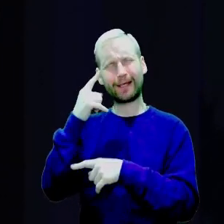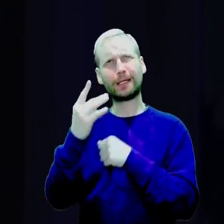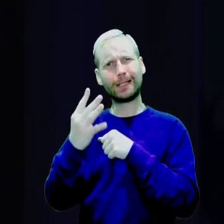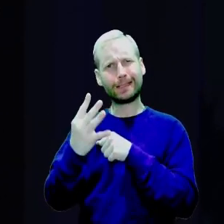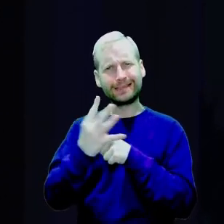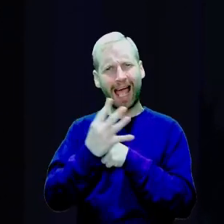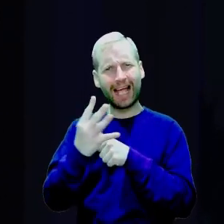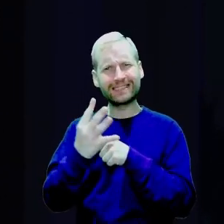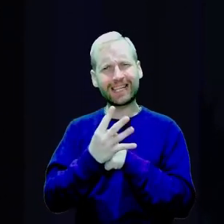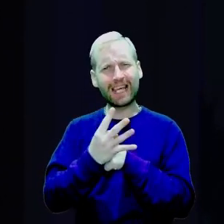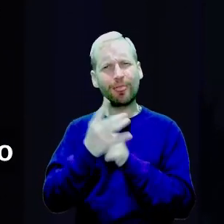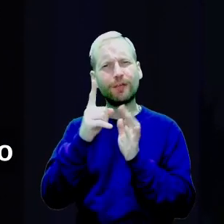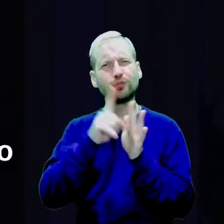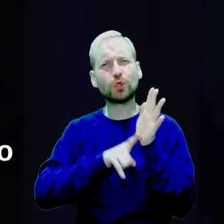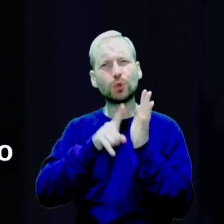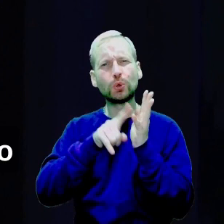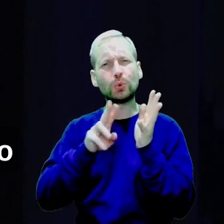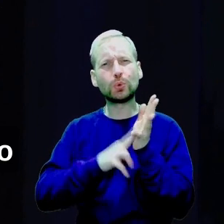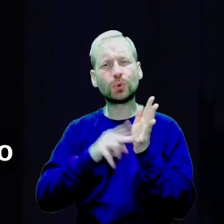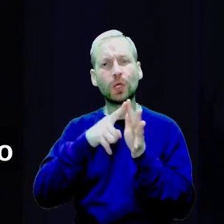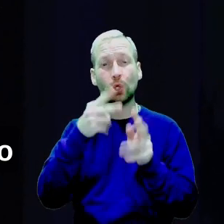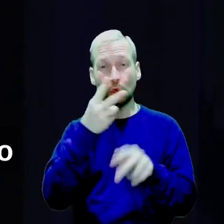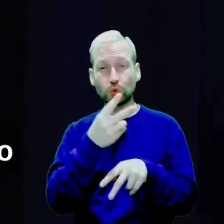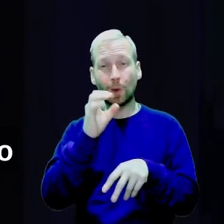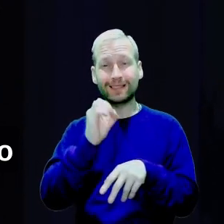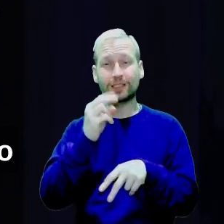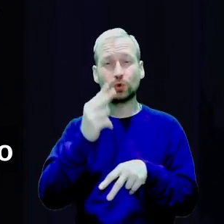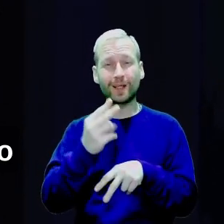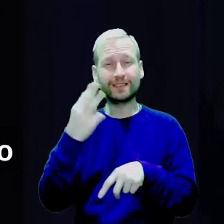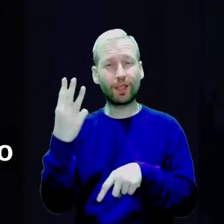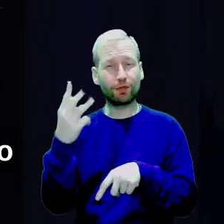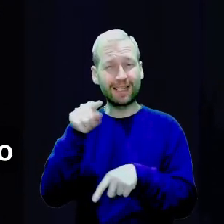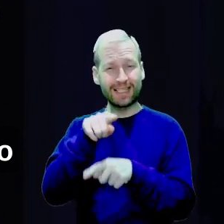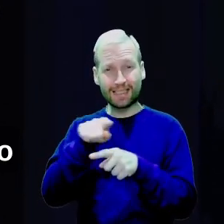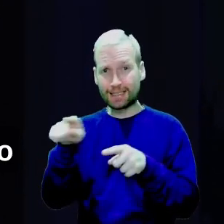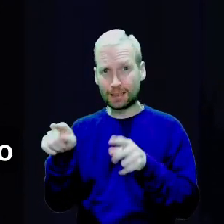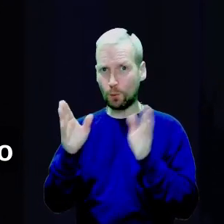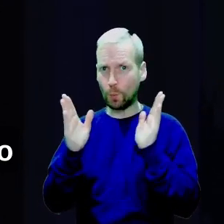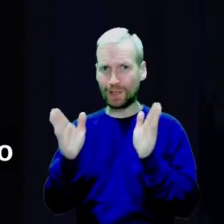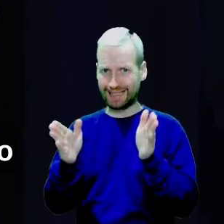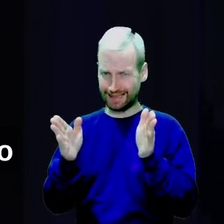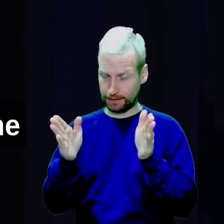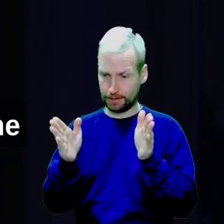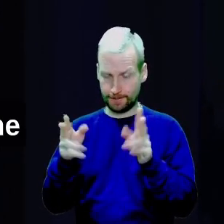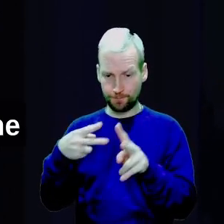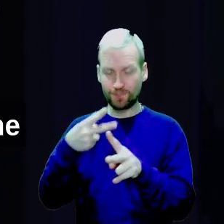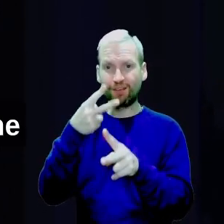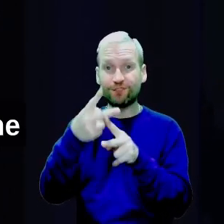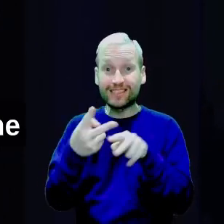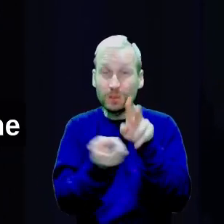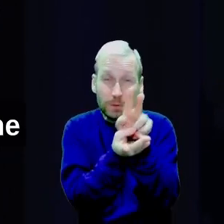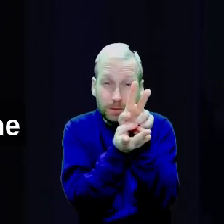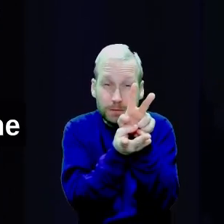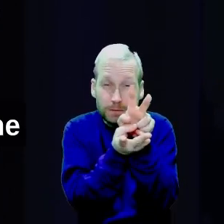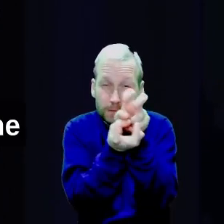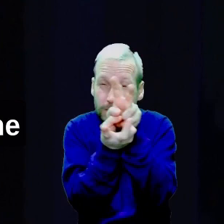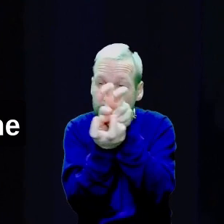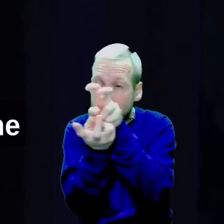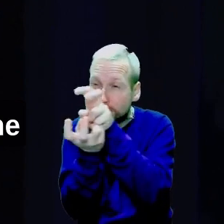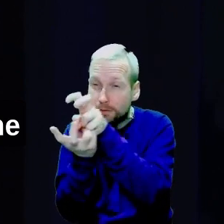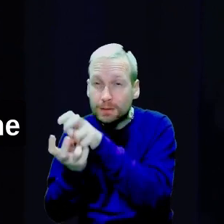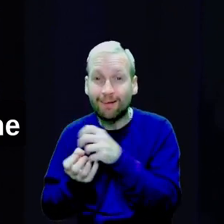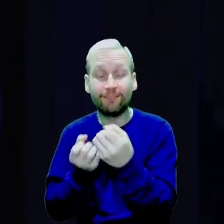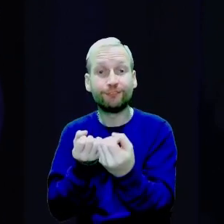19th of June, thereabouts. And the purpose of these visits is to gather lots of feedback and information